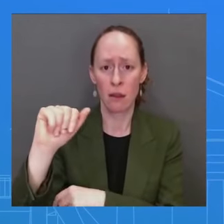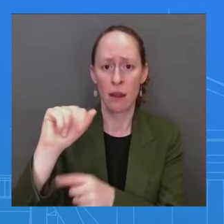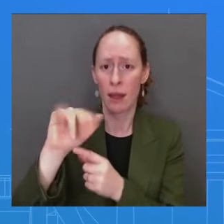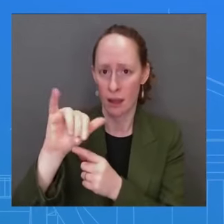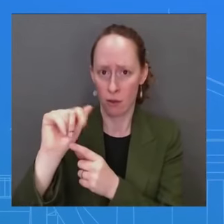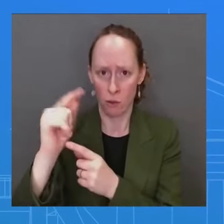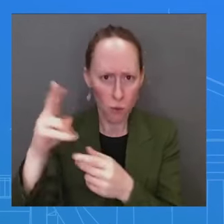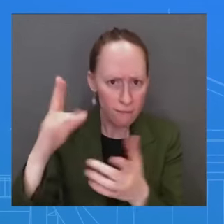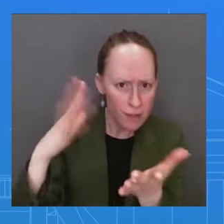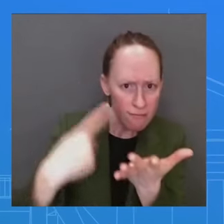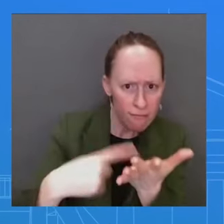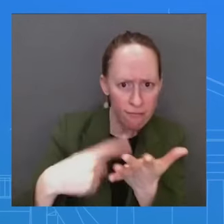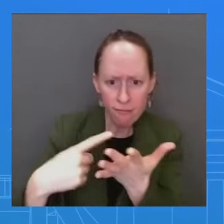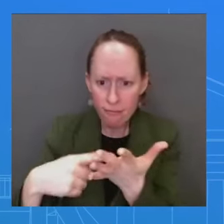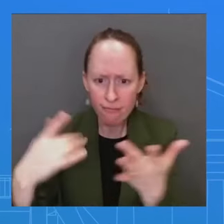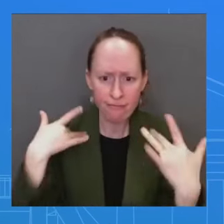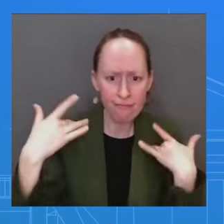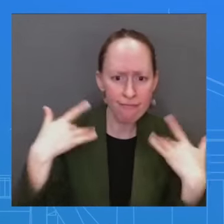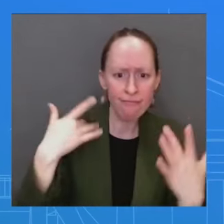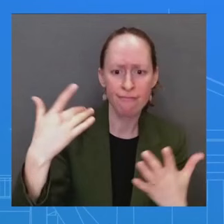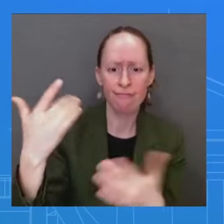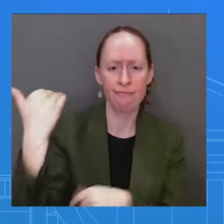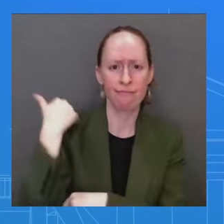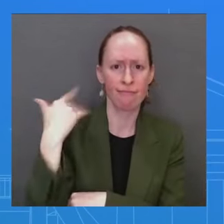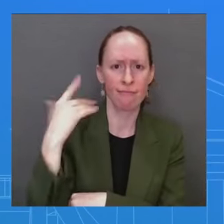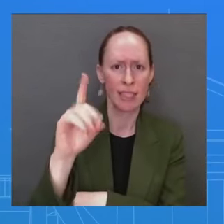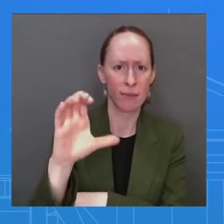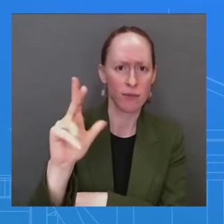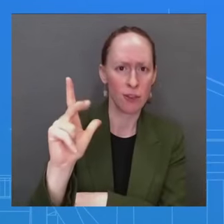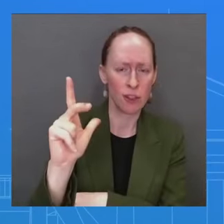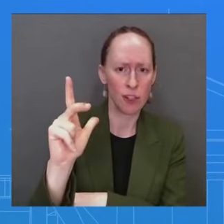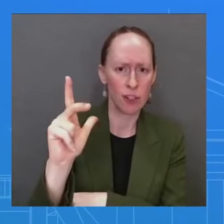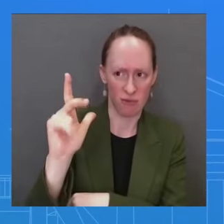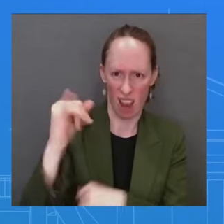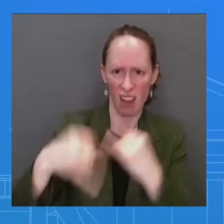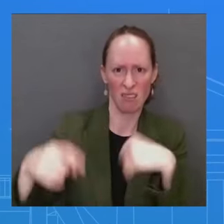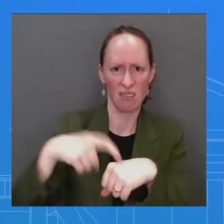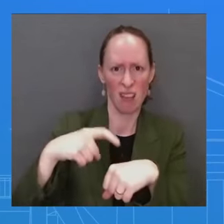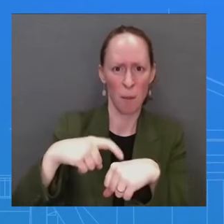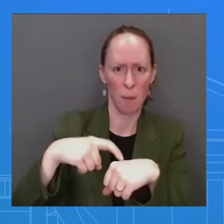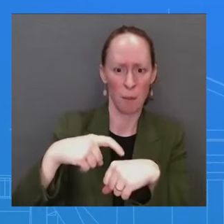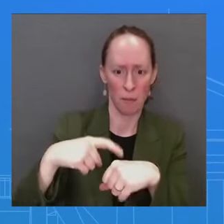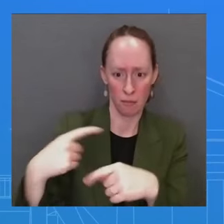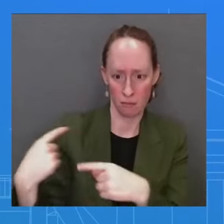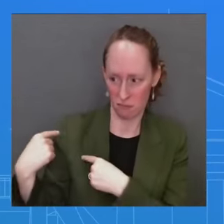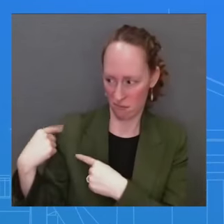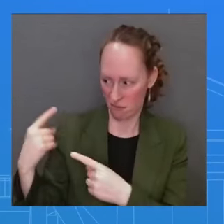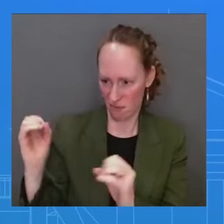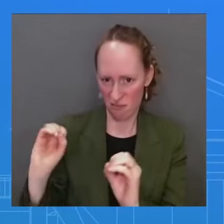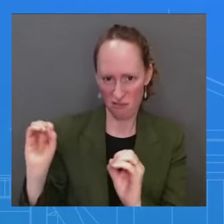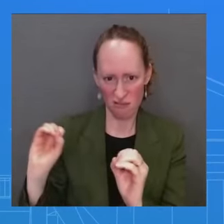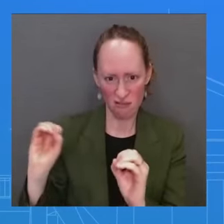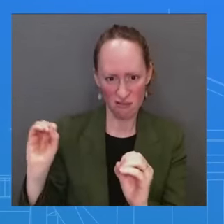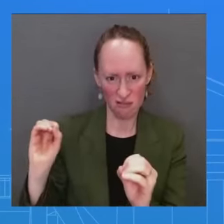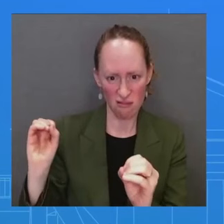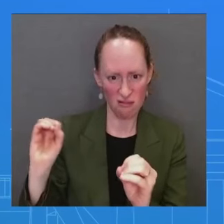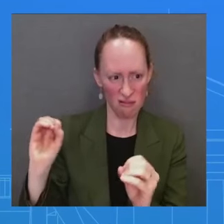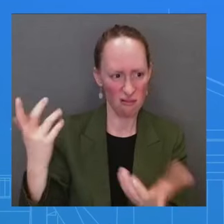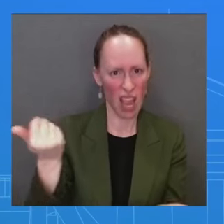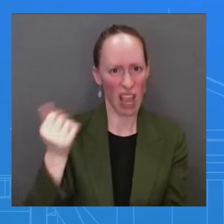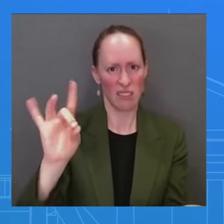23rd. That's correct. That would make it 18 days since he spoke with the Prime Minister, and that would be the longest time that they've gone